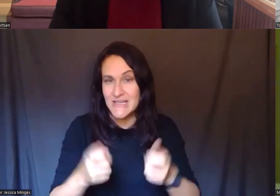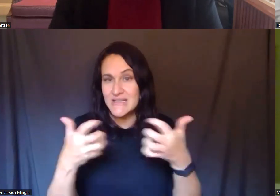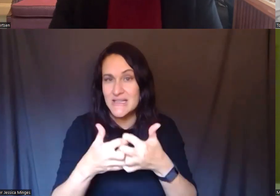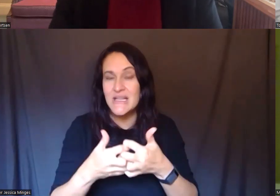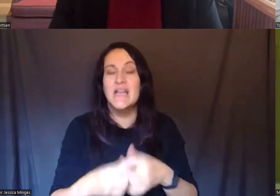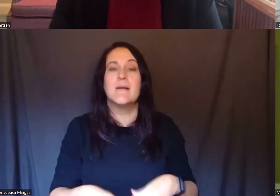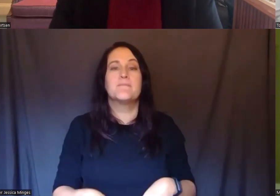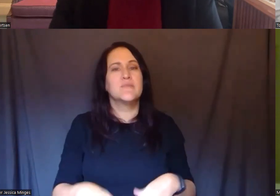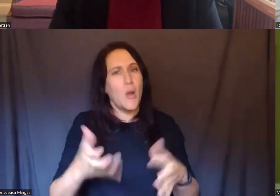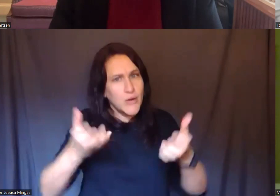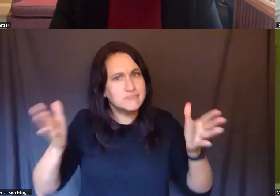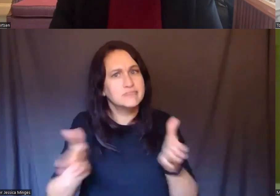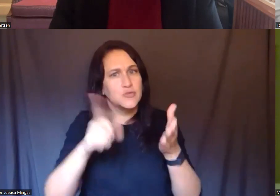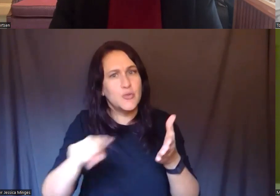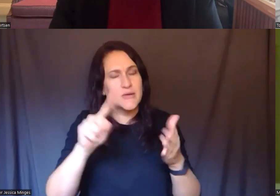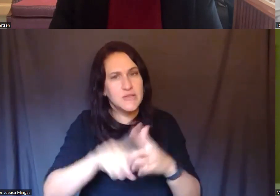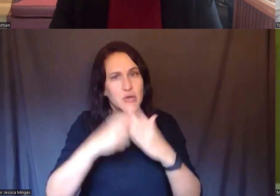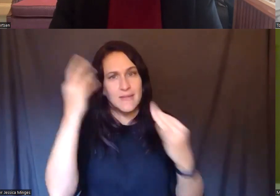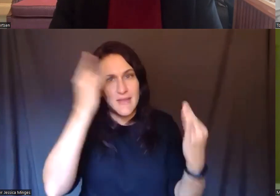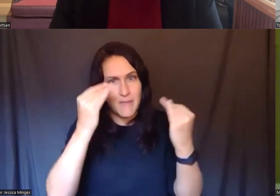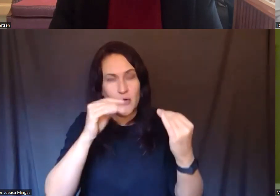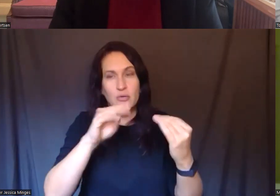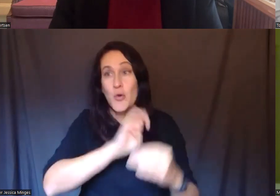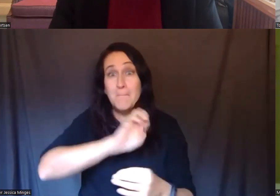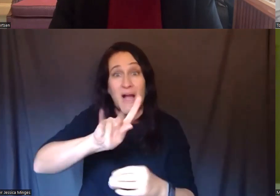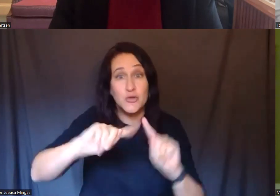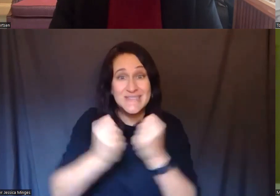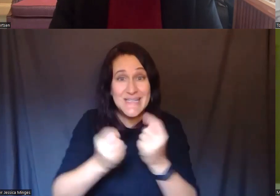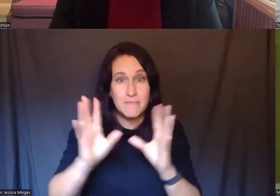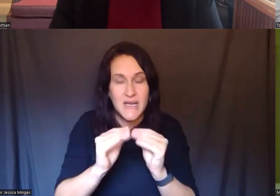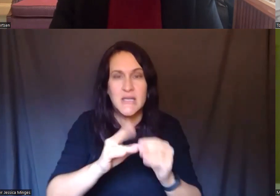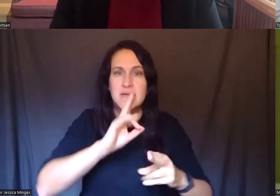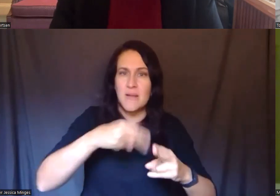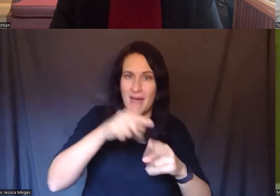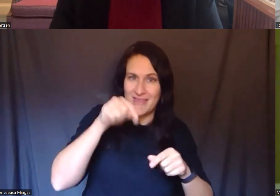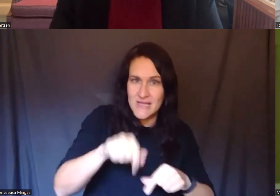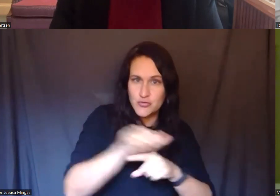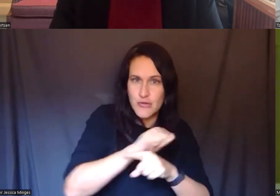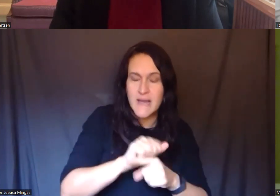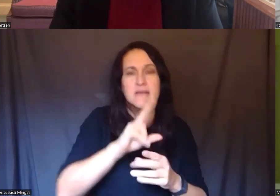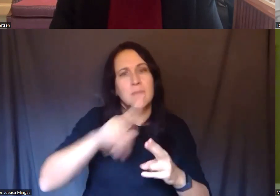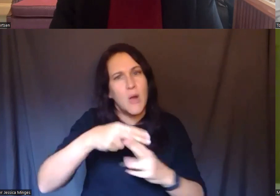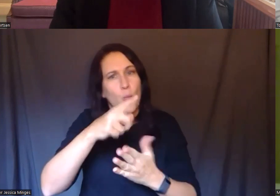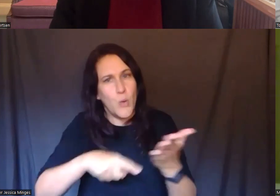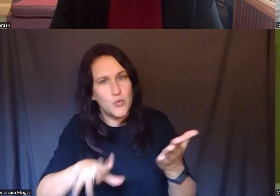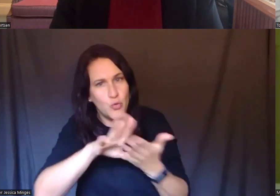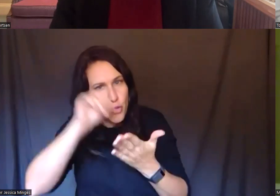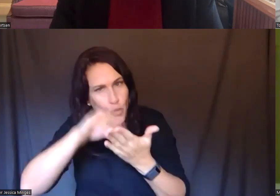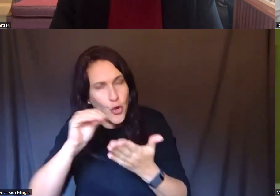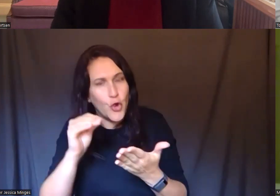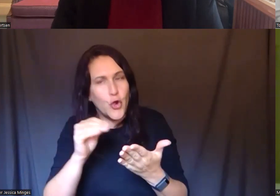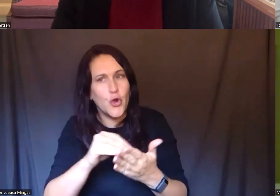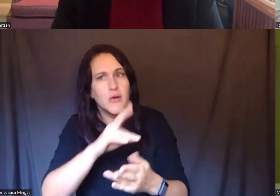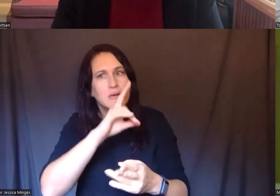to start thinking about these things. Go back to your team meetings, talk about the training, talk about what you learned, and think about how we can come